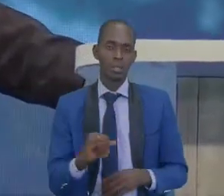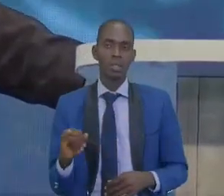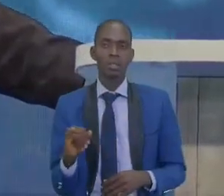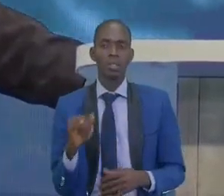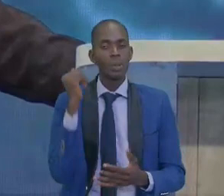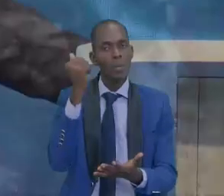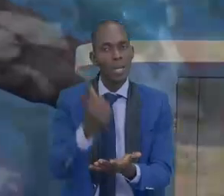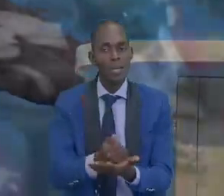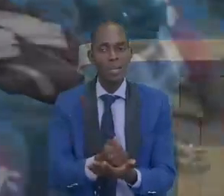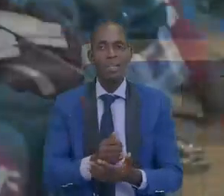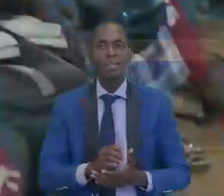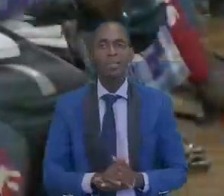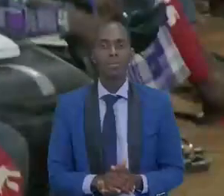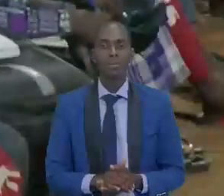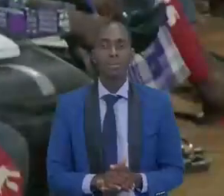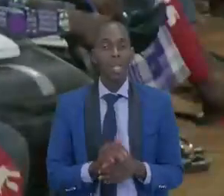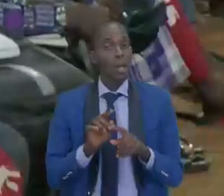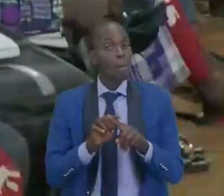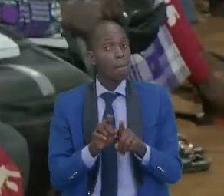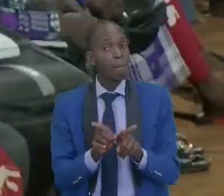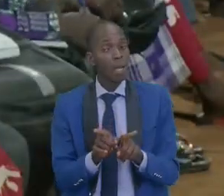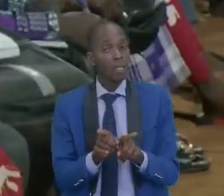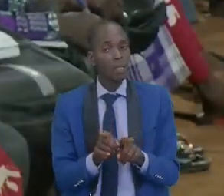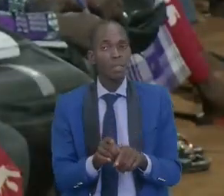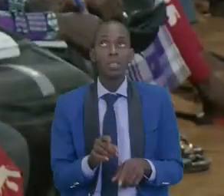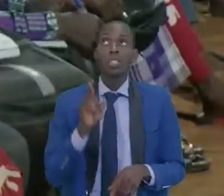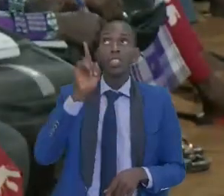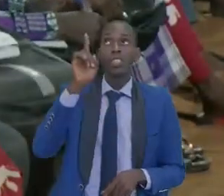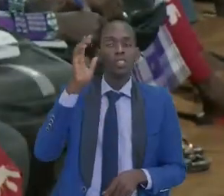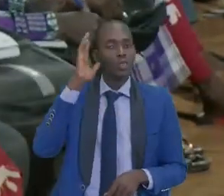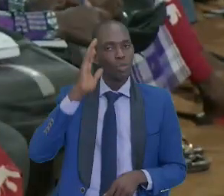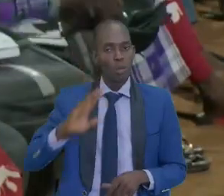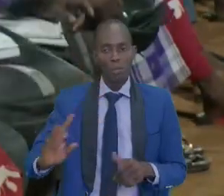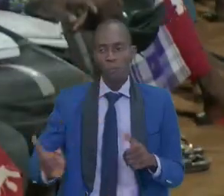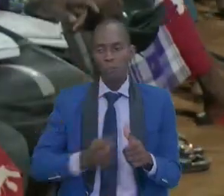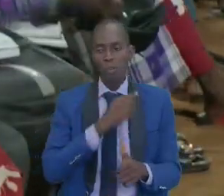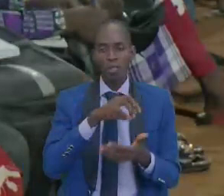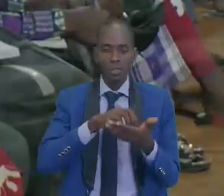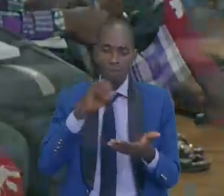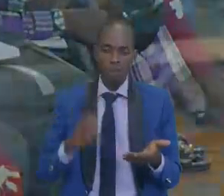Amen. But he will take your sin away.